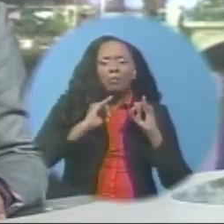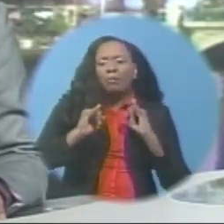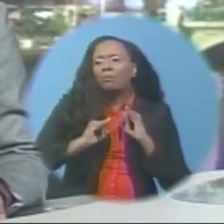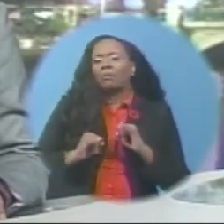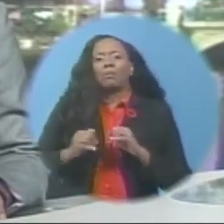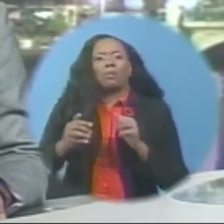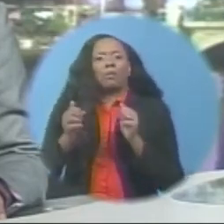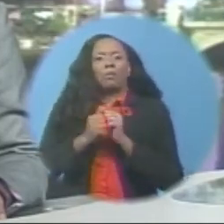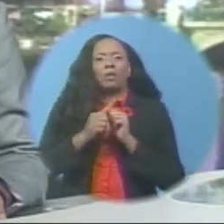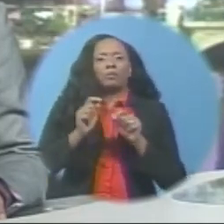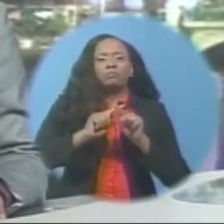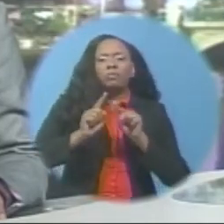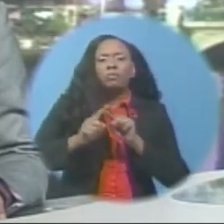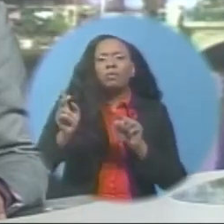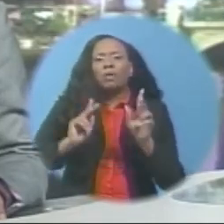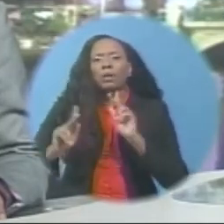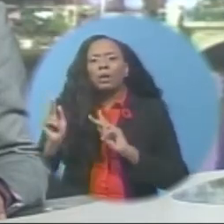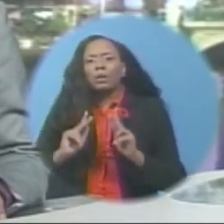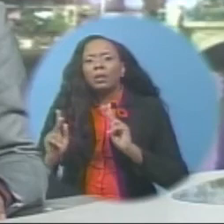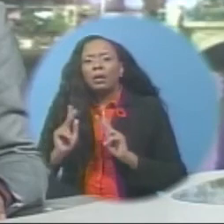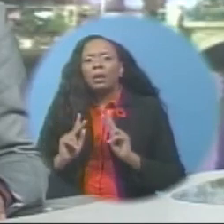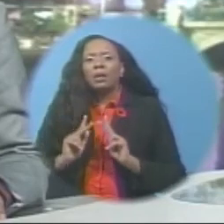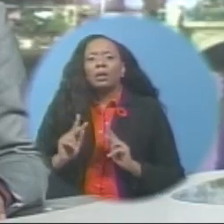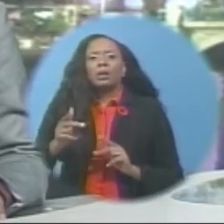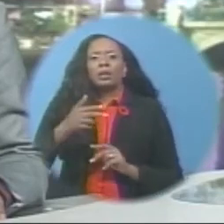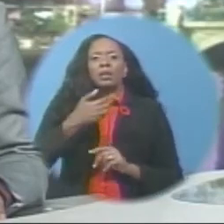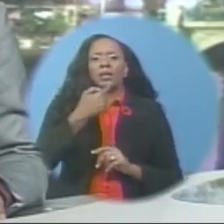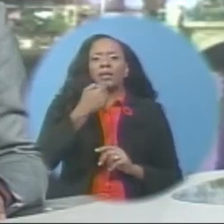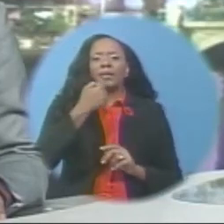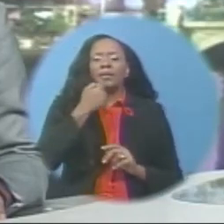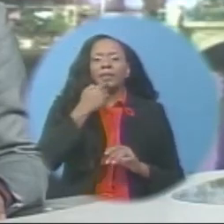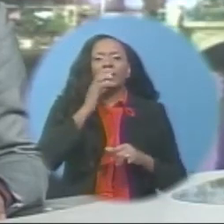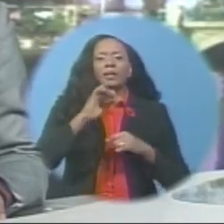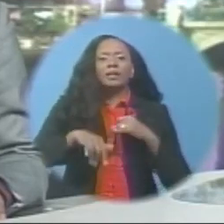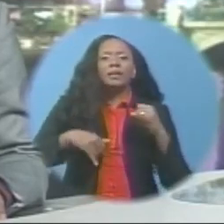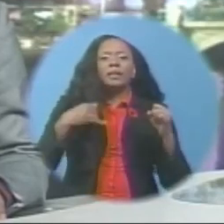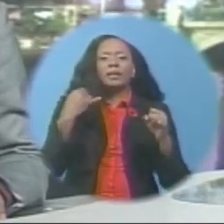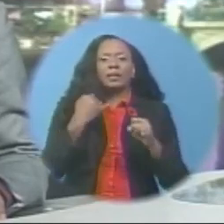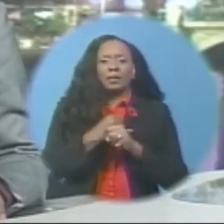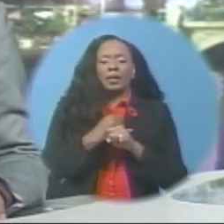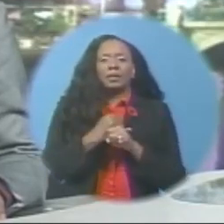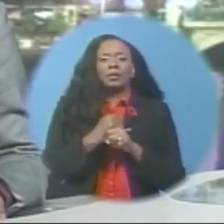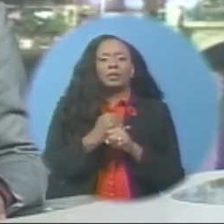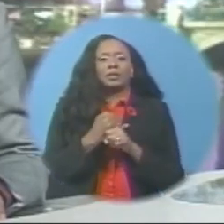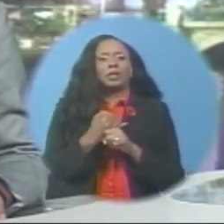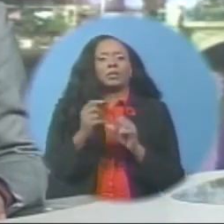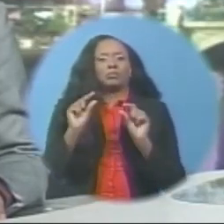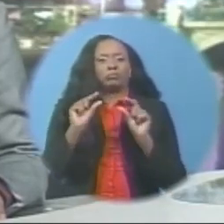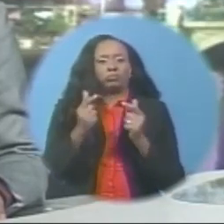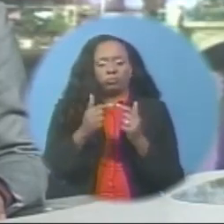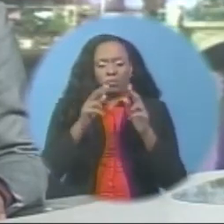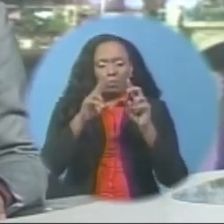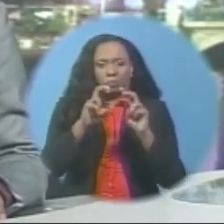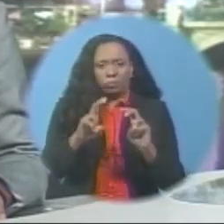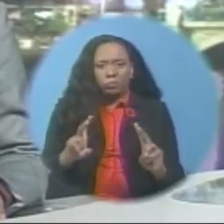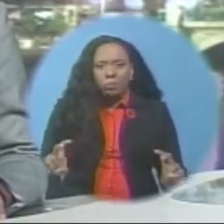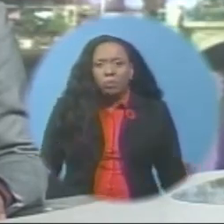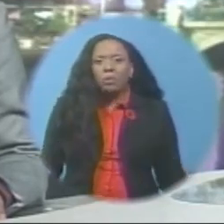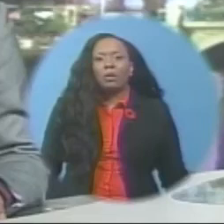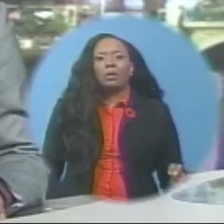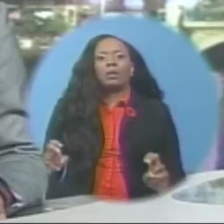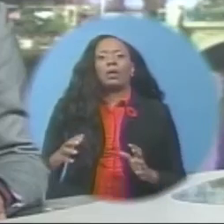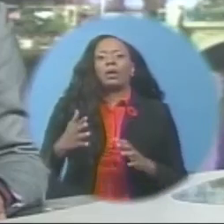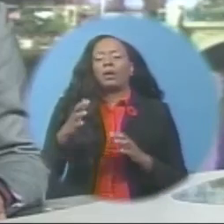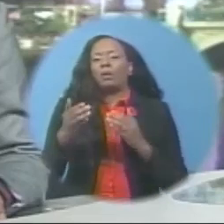Bermudan founded law firm Appleby as part of the Paradise Papers leak reported on Monday. The International Consortium of Investigative